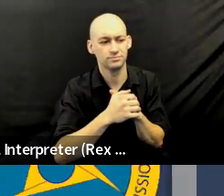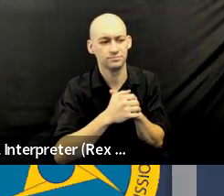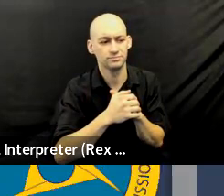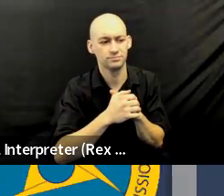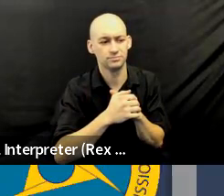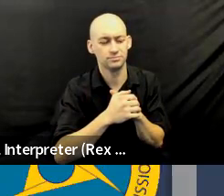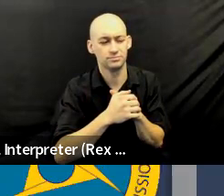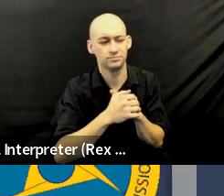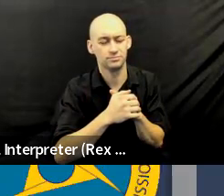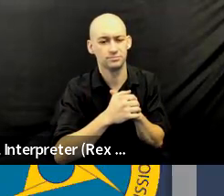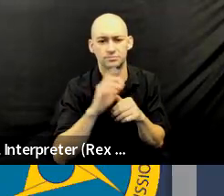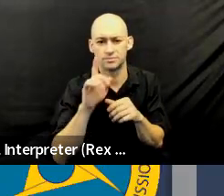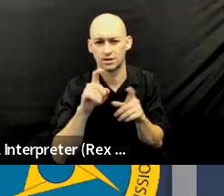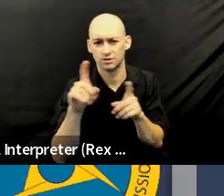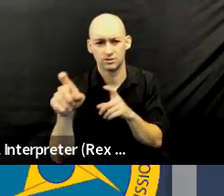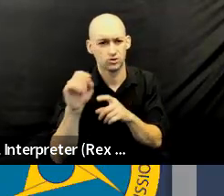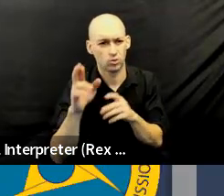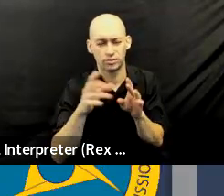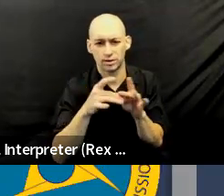comments or questions for the secretary?